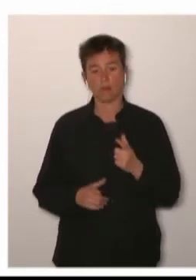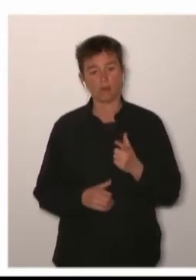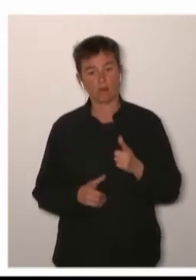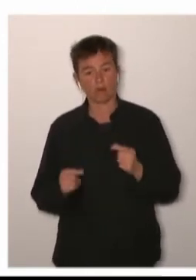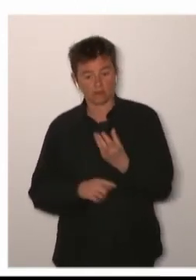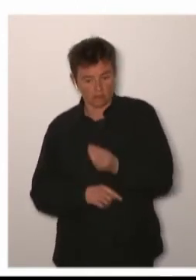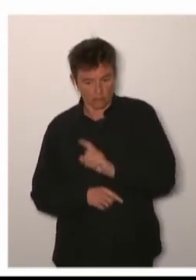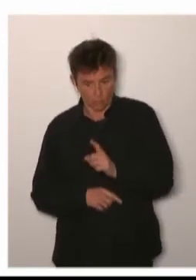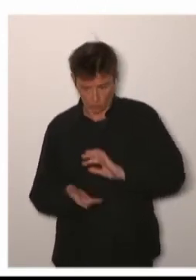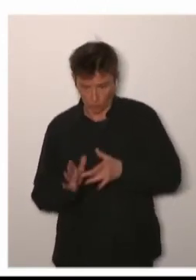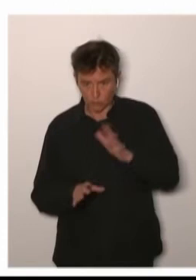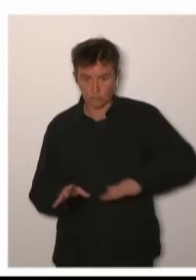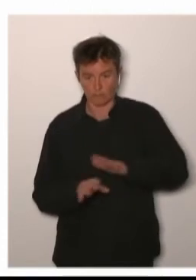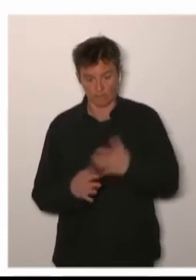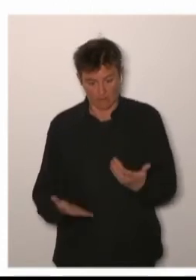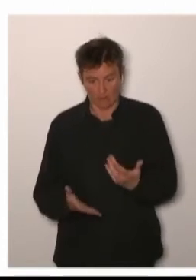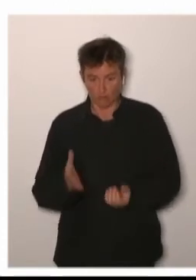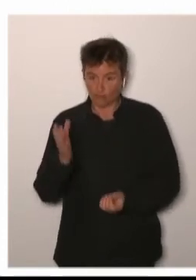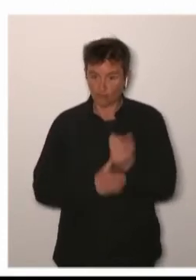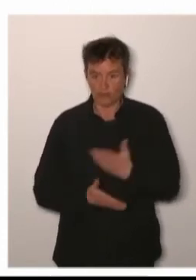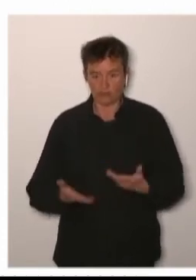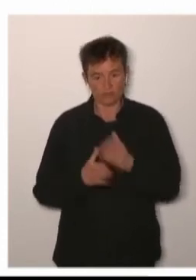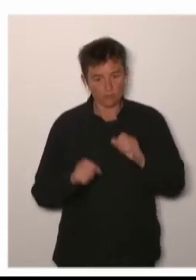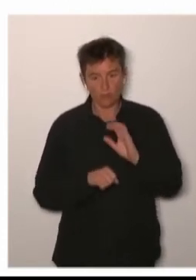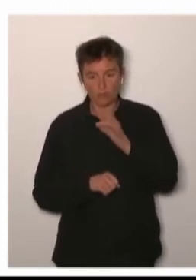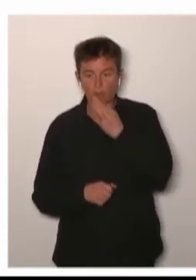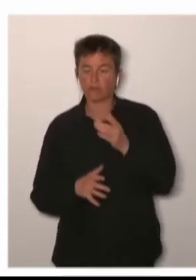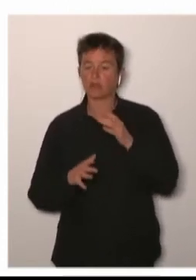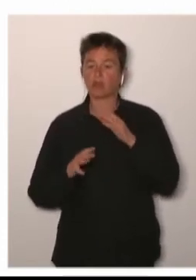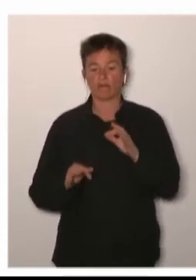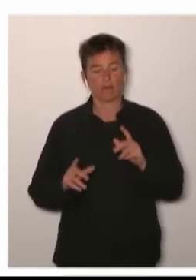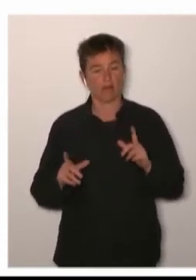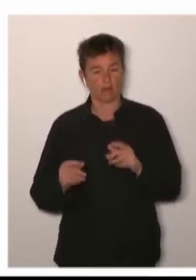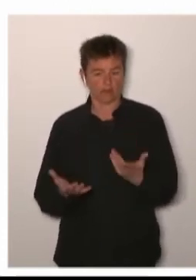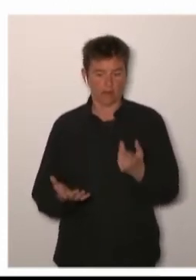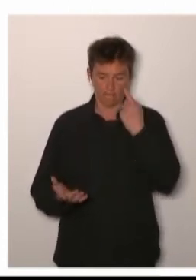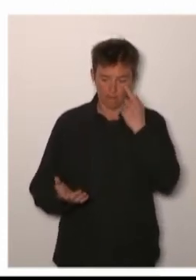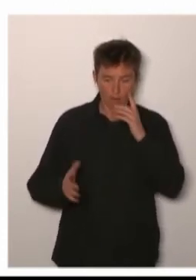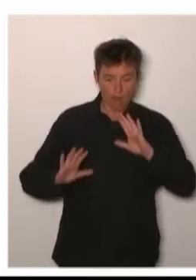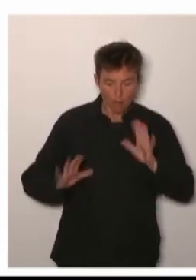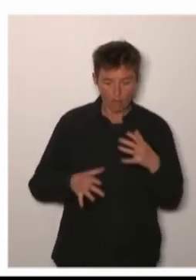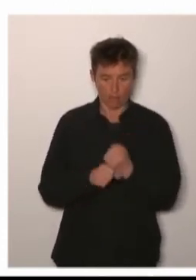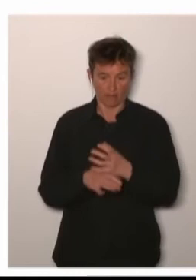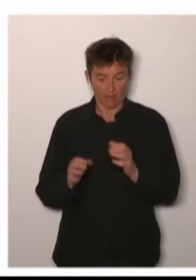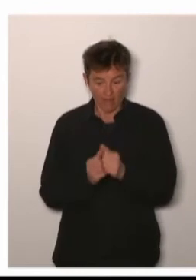opportunity in the field of oncology really to look at how to best work with HTA as well.